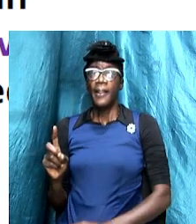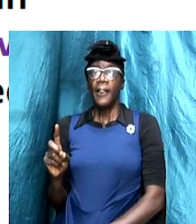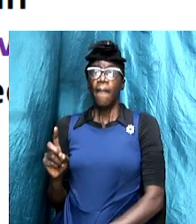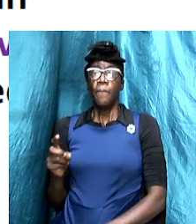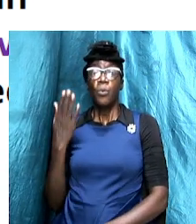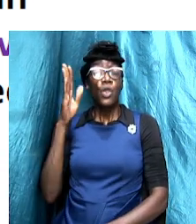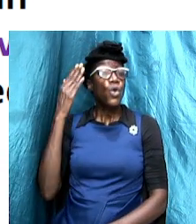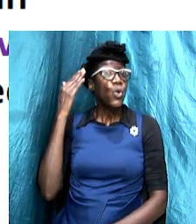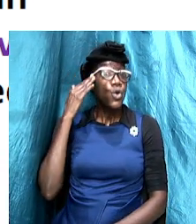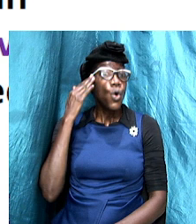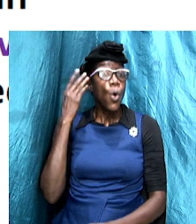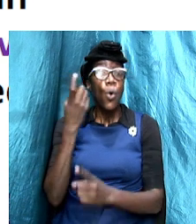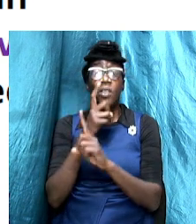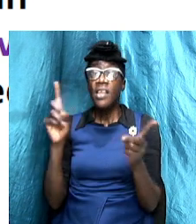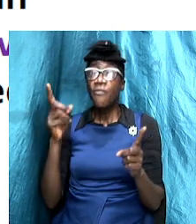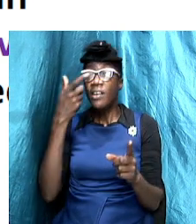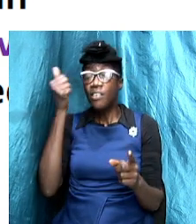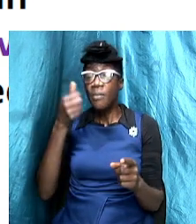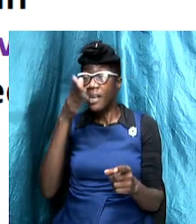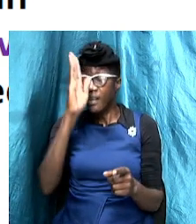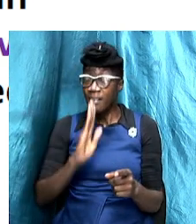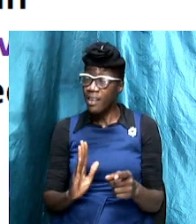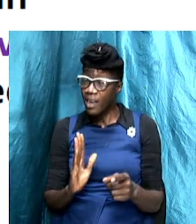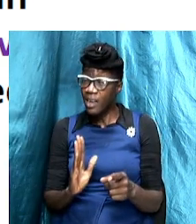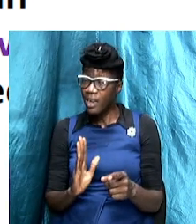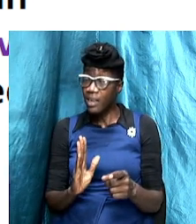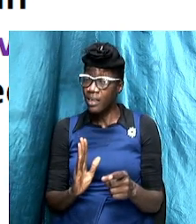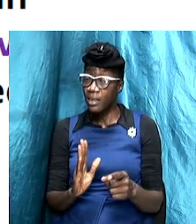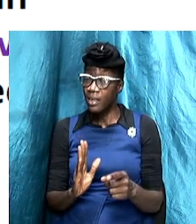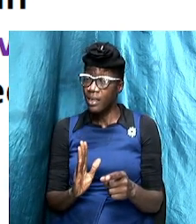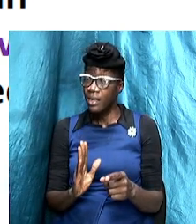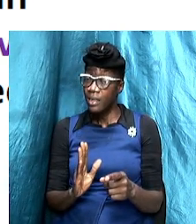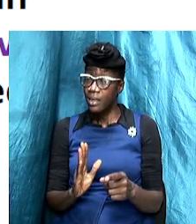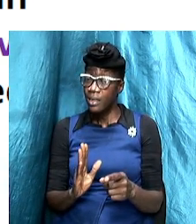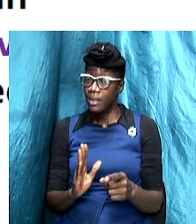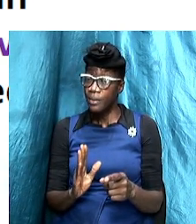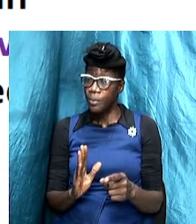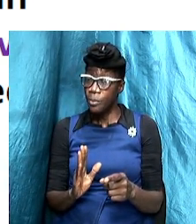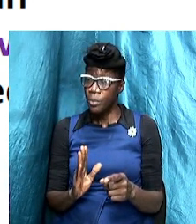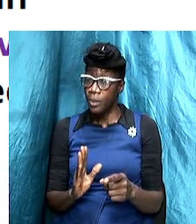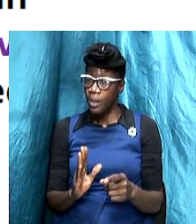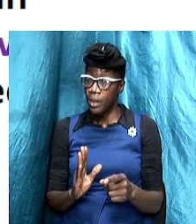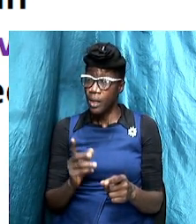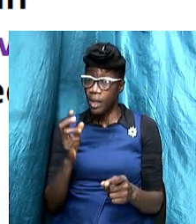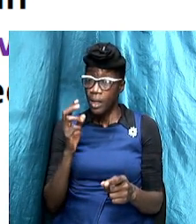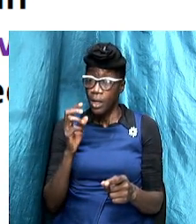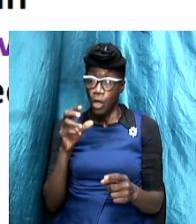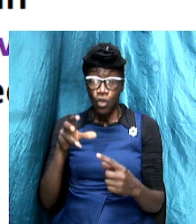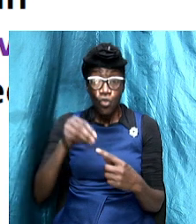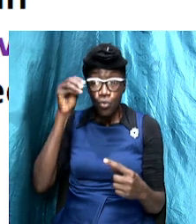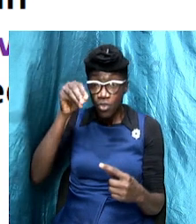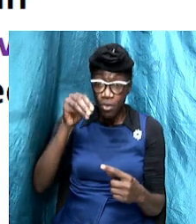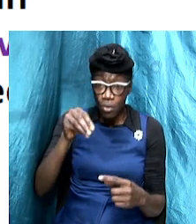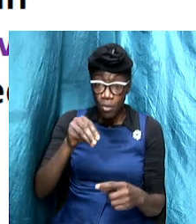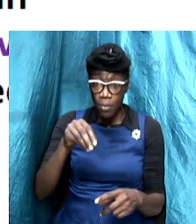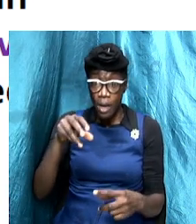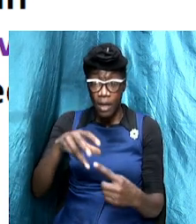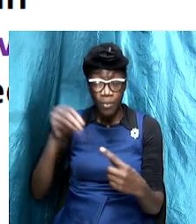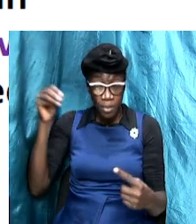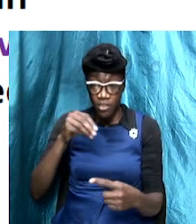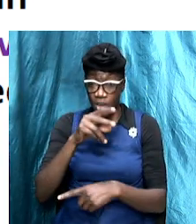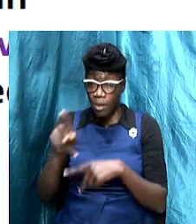know the difference. Because guess what? You are a peculiar people. That is why when you're in certain functions, you don't feel